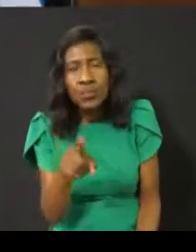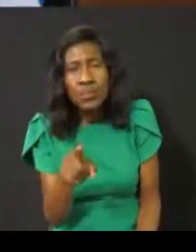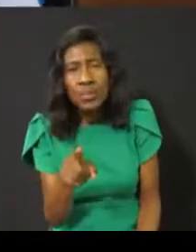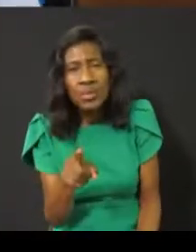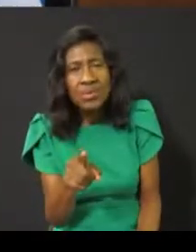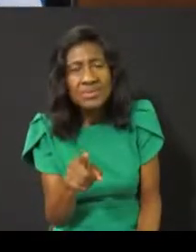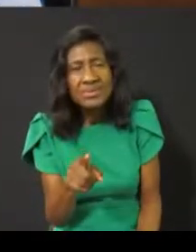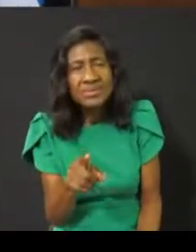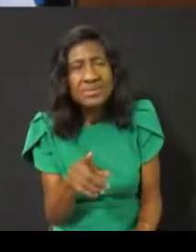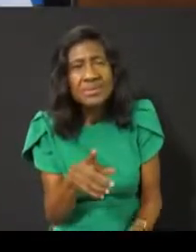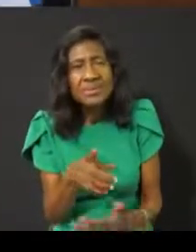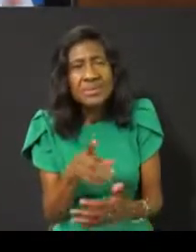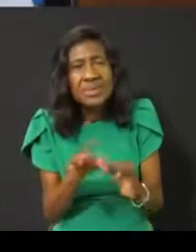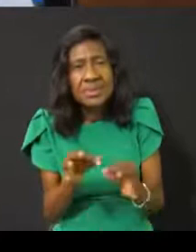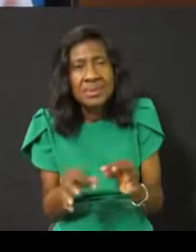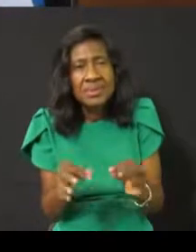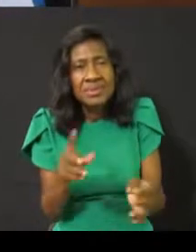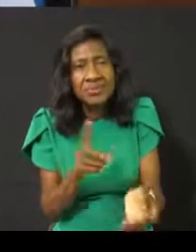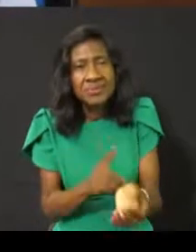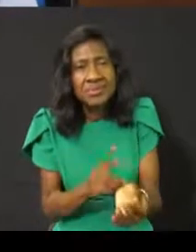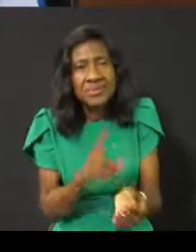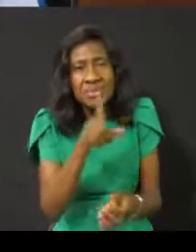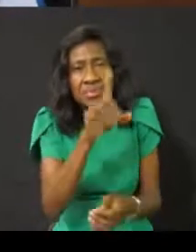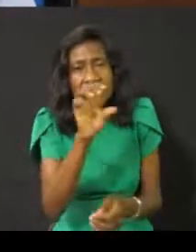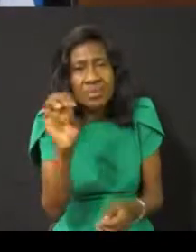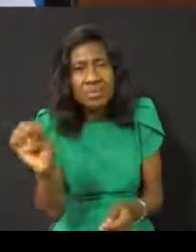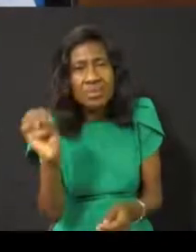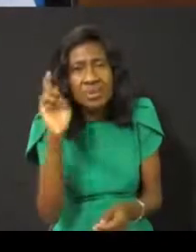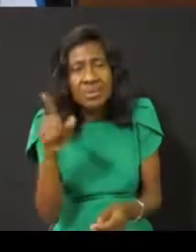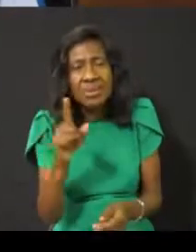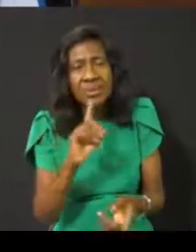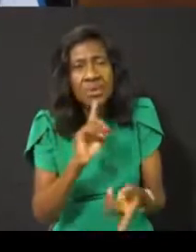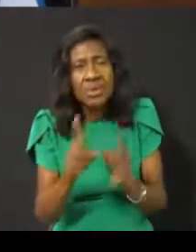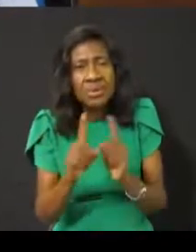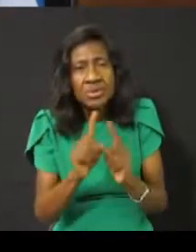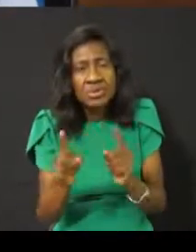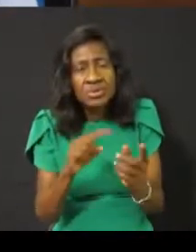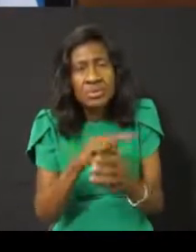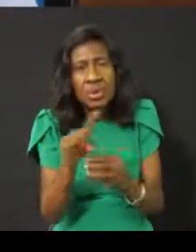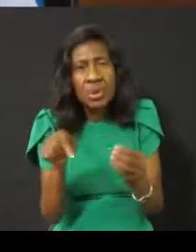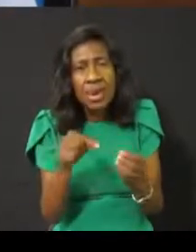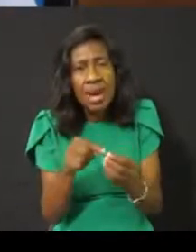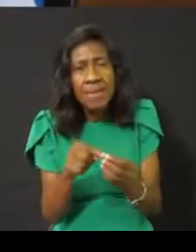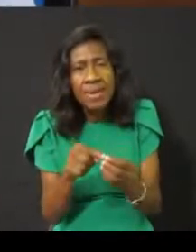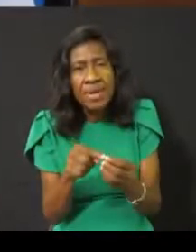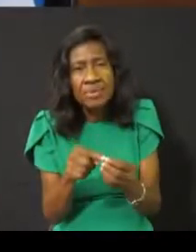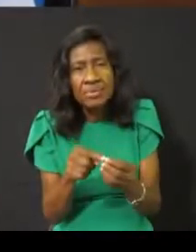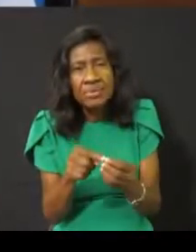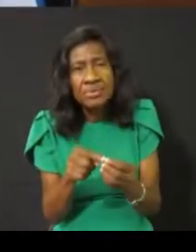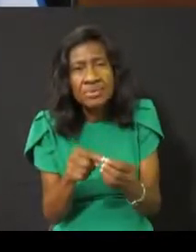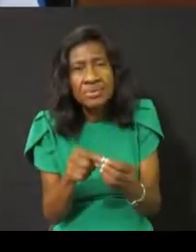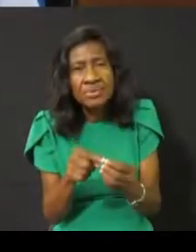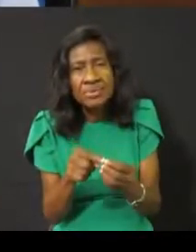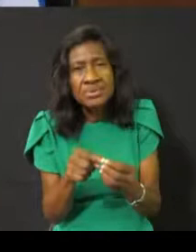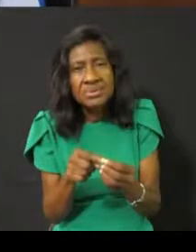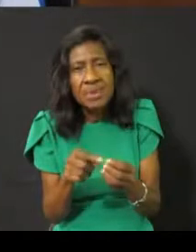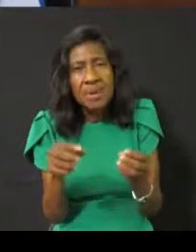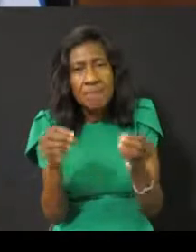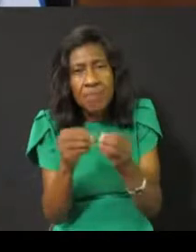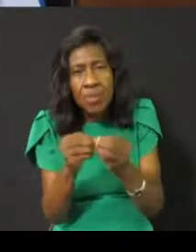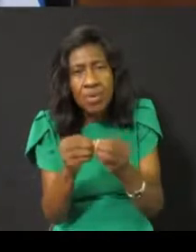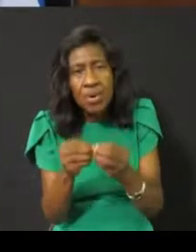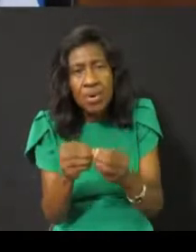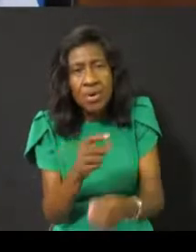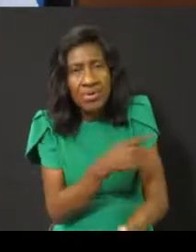like to talk a little bit about the sort of timelines possibly and the likelihood of the vaccines being rolled out to